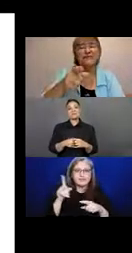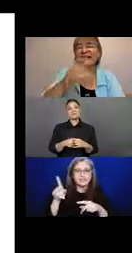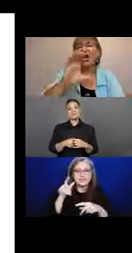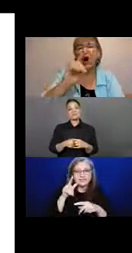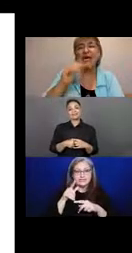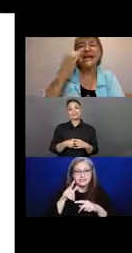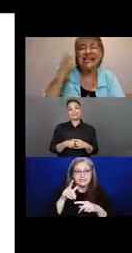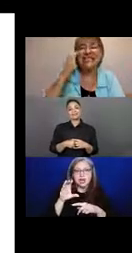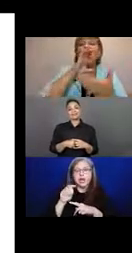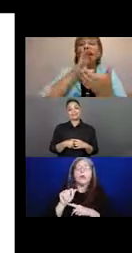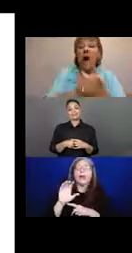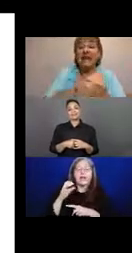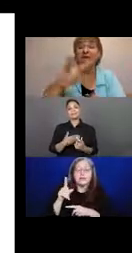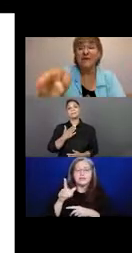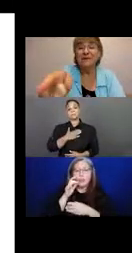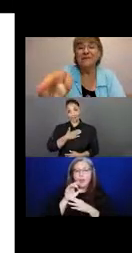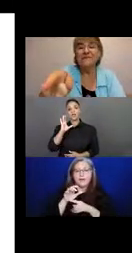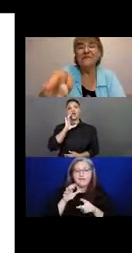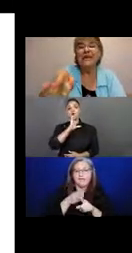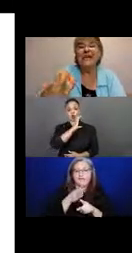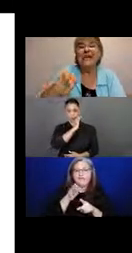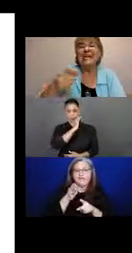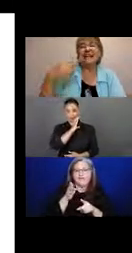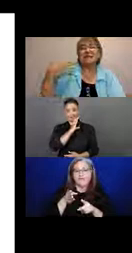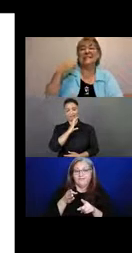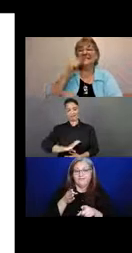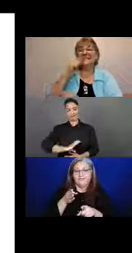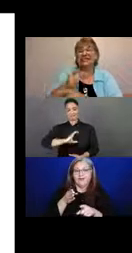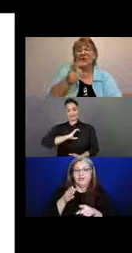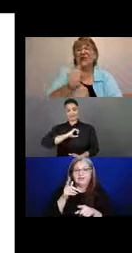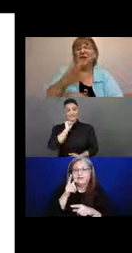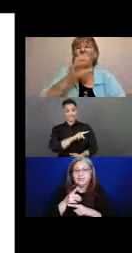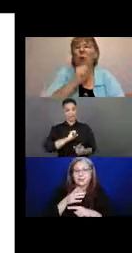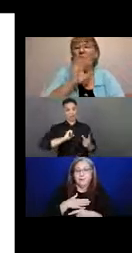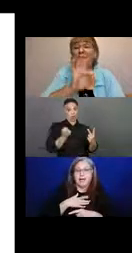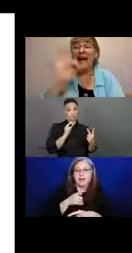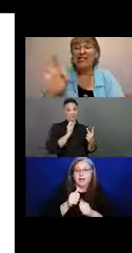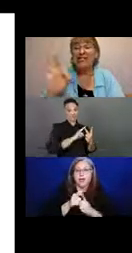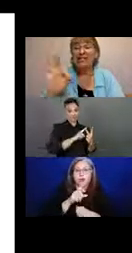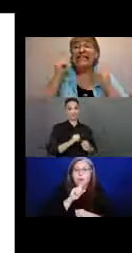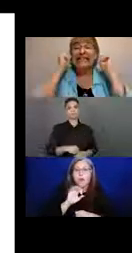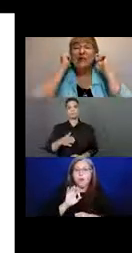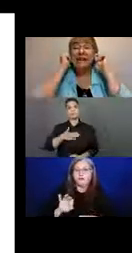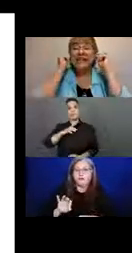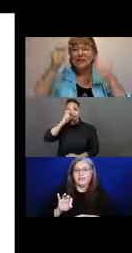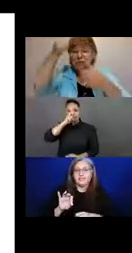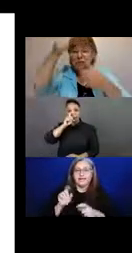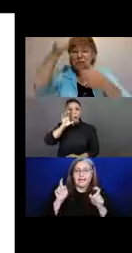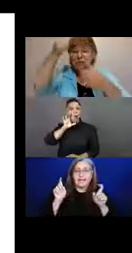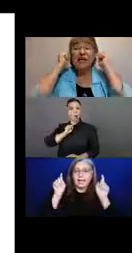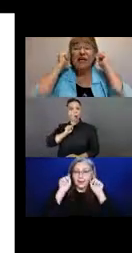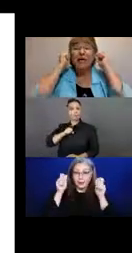I mean the Coda cousin's wife. My sister with her old-fashioned hearing aids,